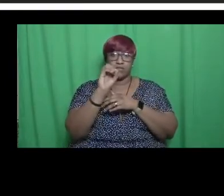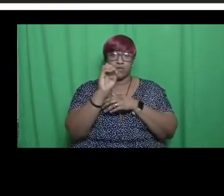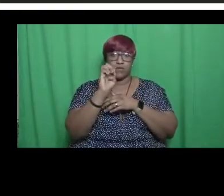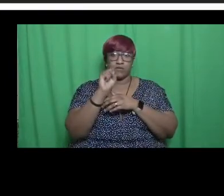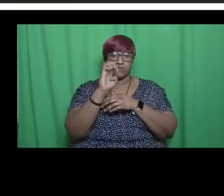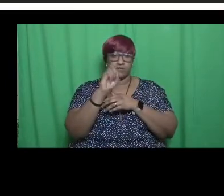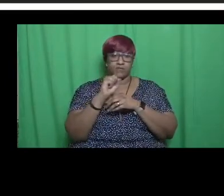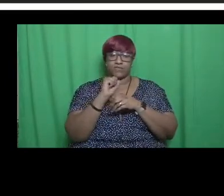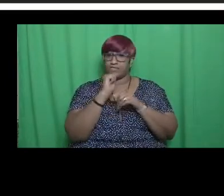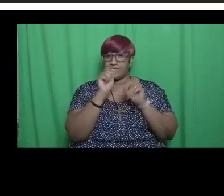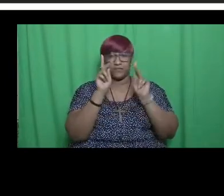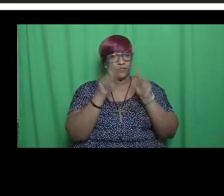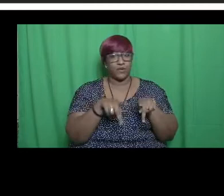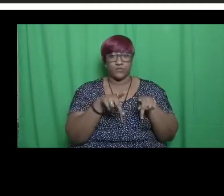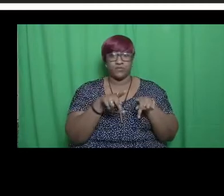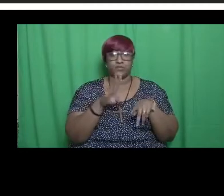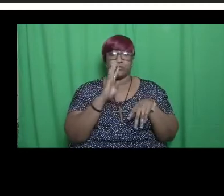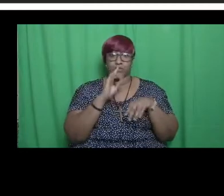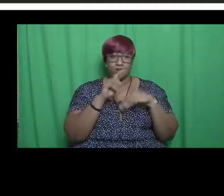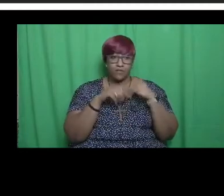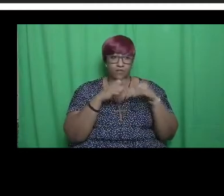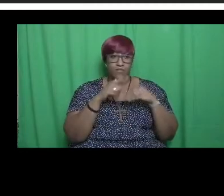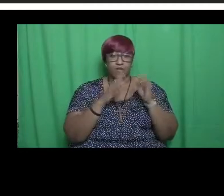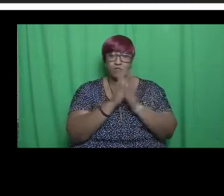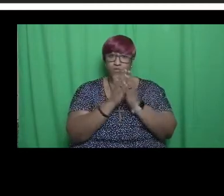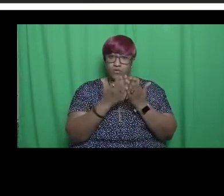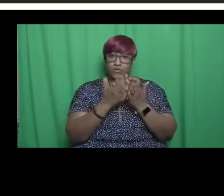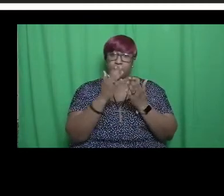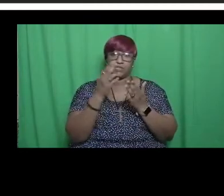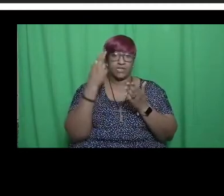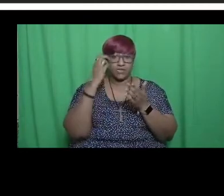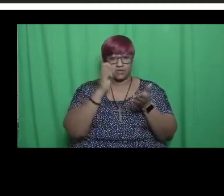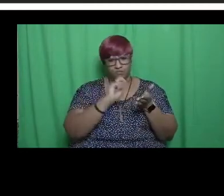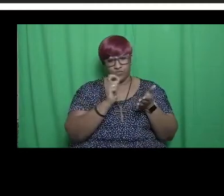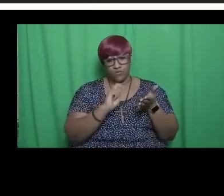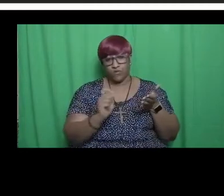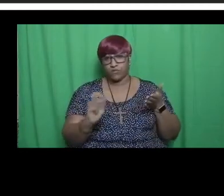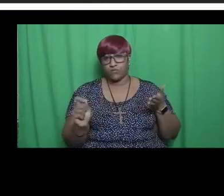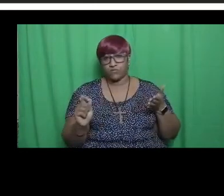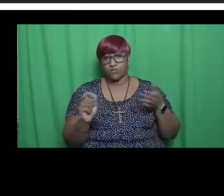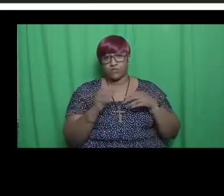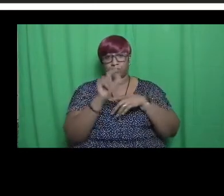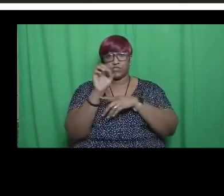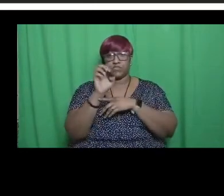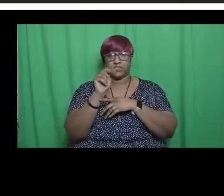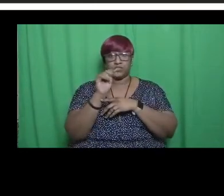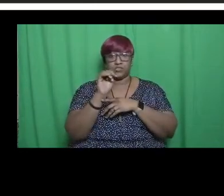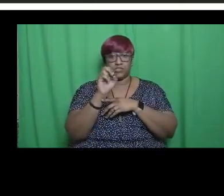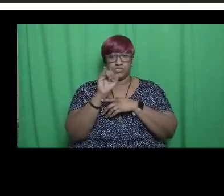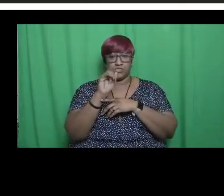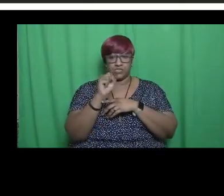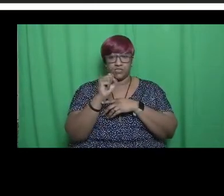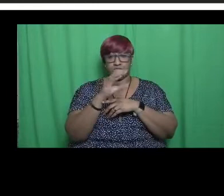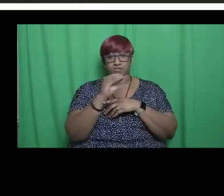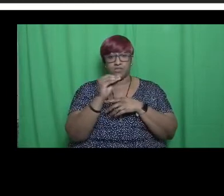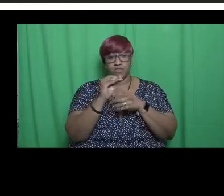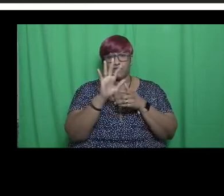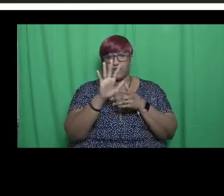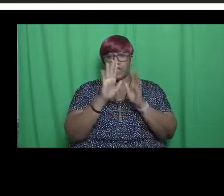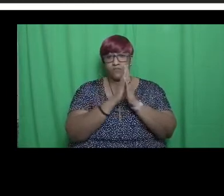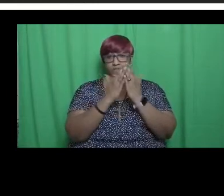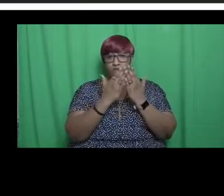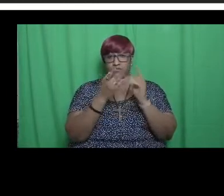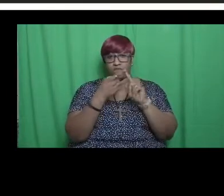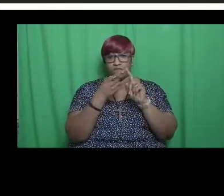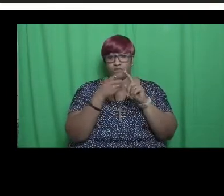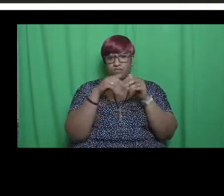not talking about the person Moses. He's talking about the books that Moses wrote, because Moses wrote Genesis, Exodus, Leviticus, Numbers, and Deuteronomy. And he started